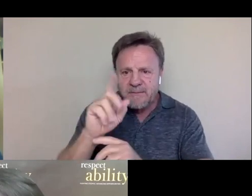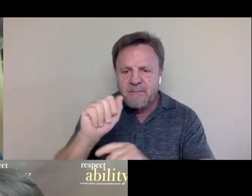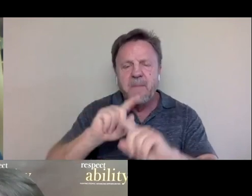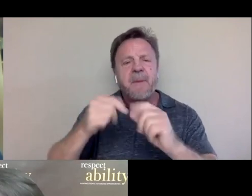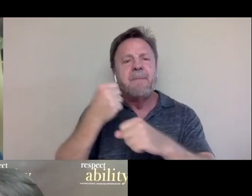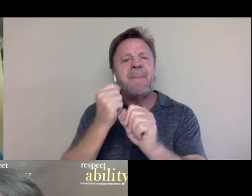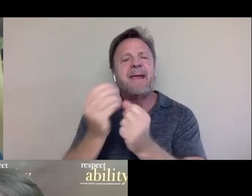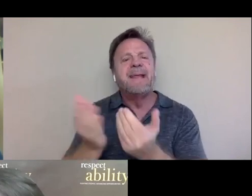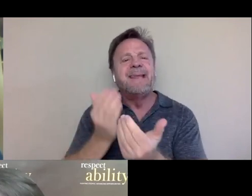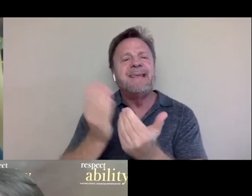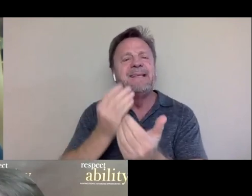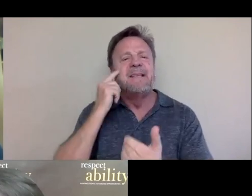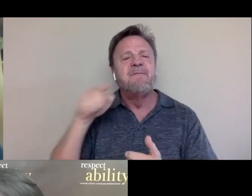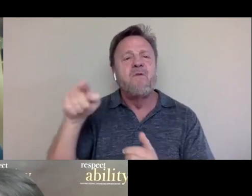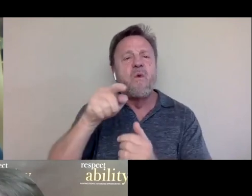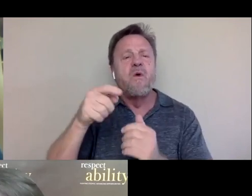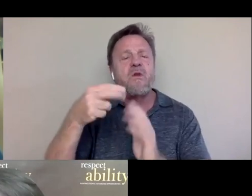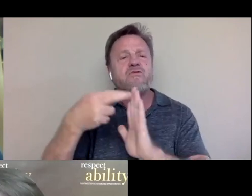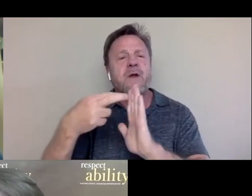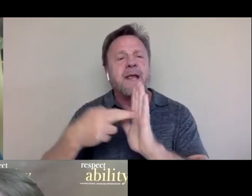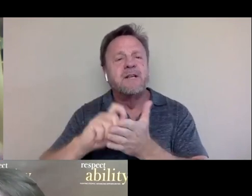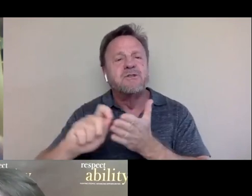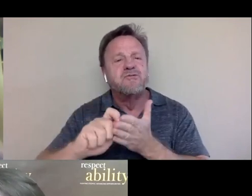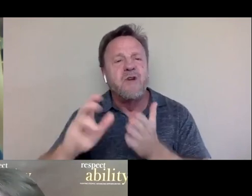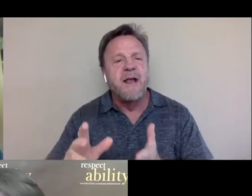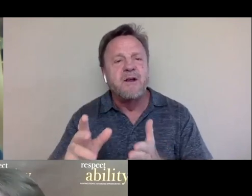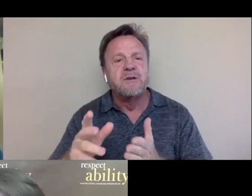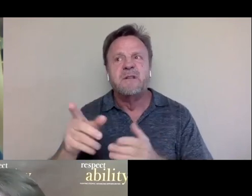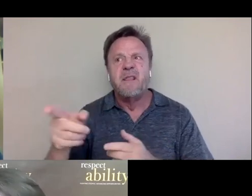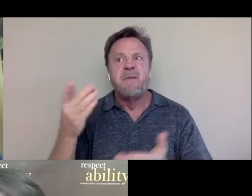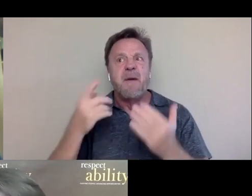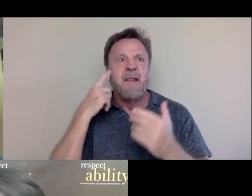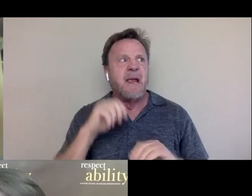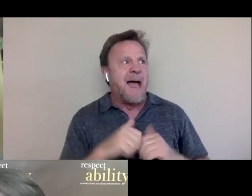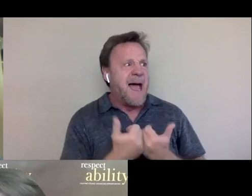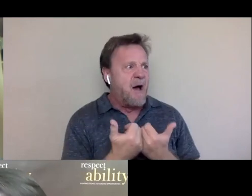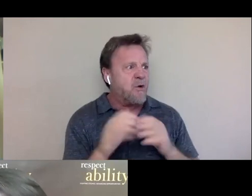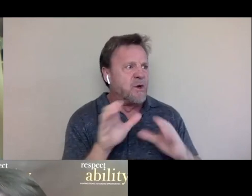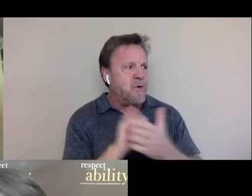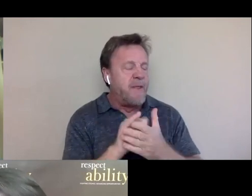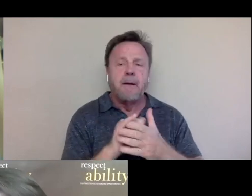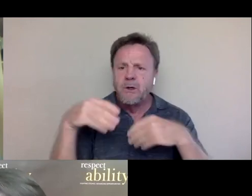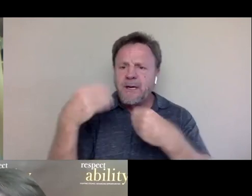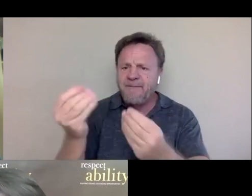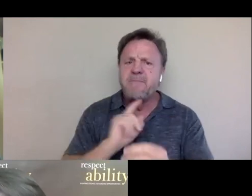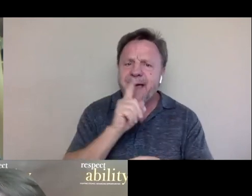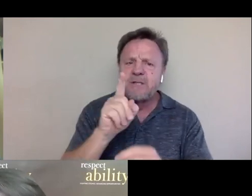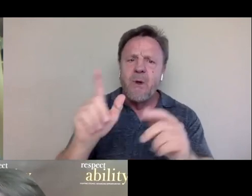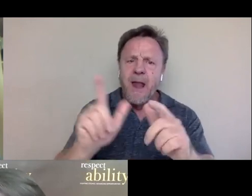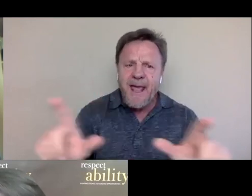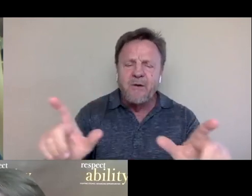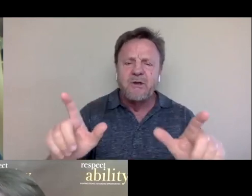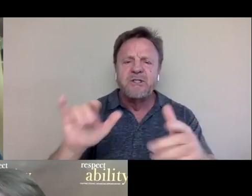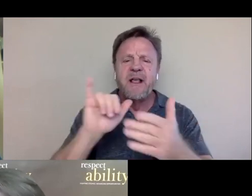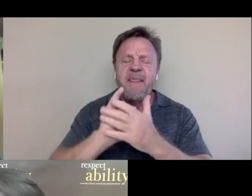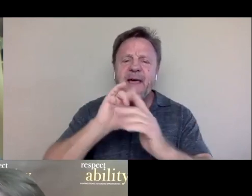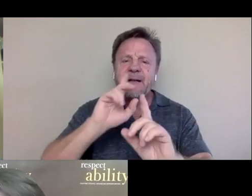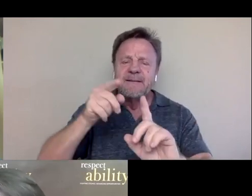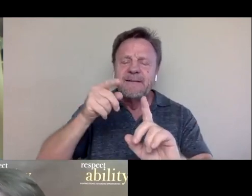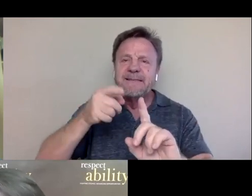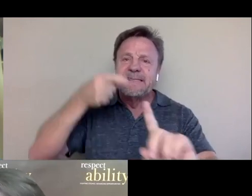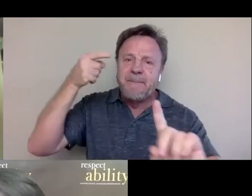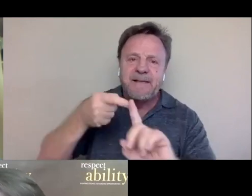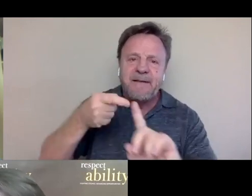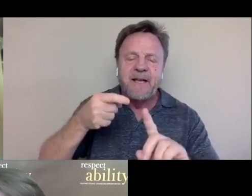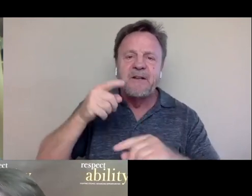for, well, how do we do that? So give them actual language that, again, specific to when